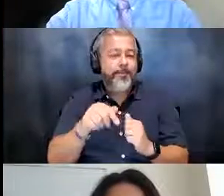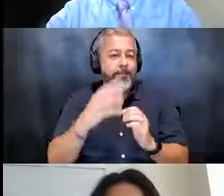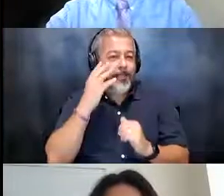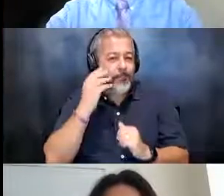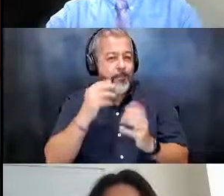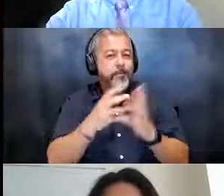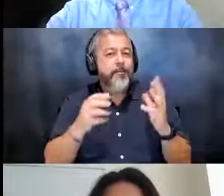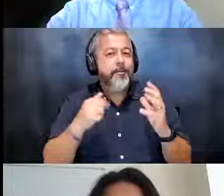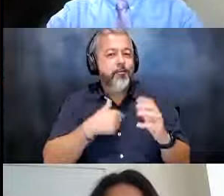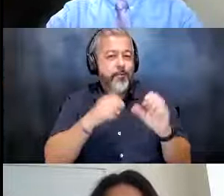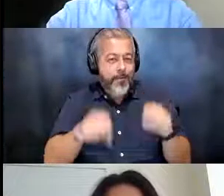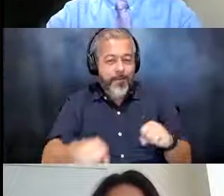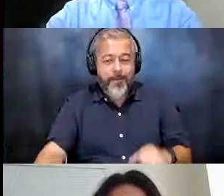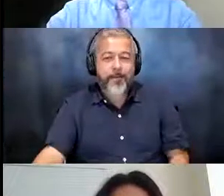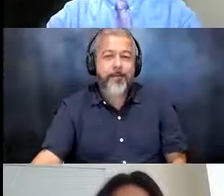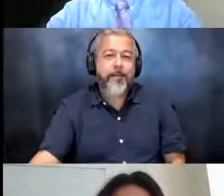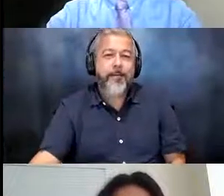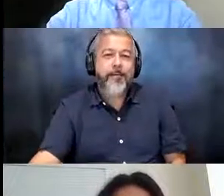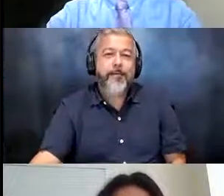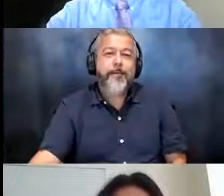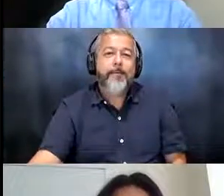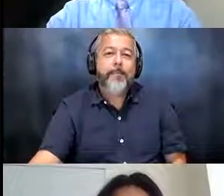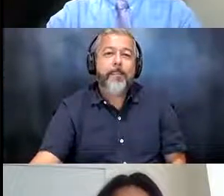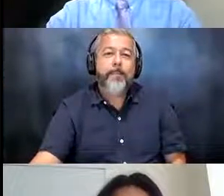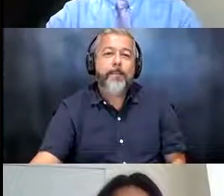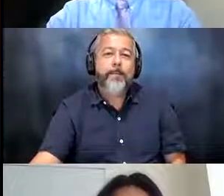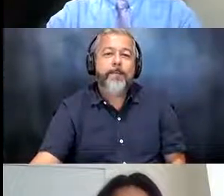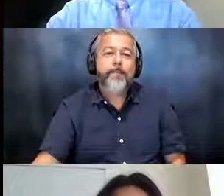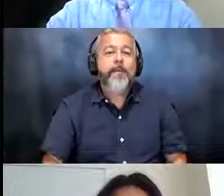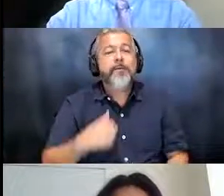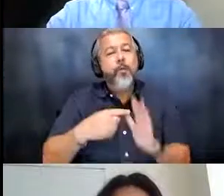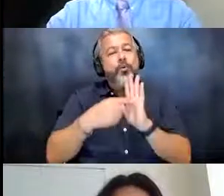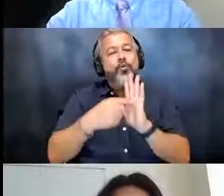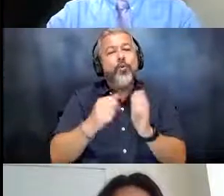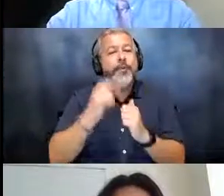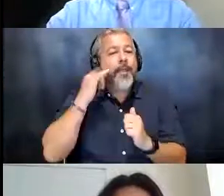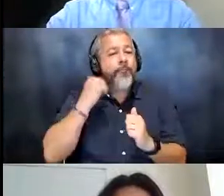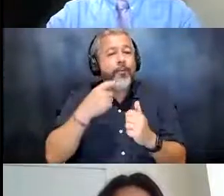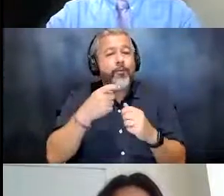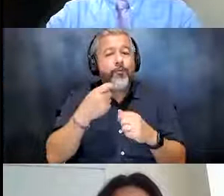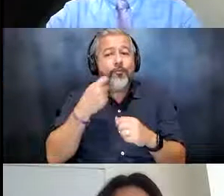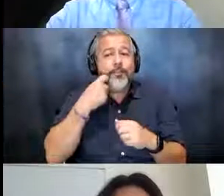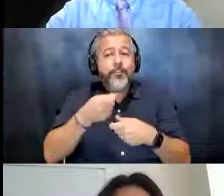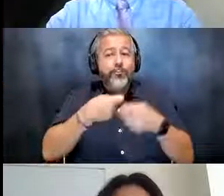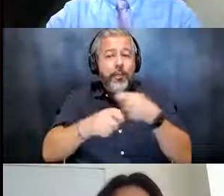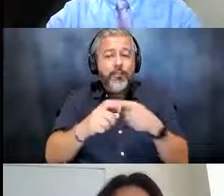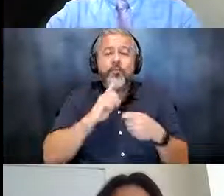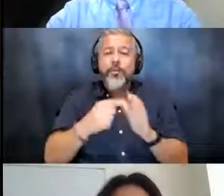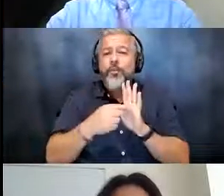can. So paving the way for California's recent changes really does build on